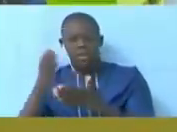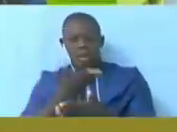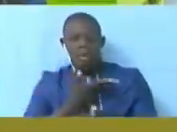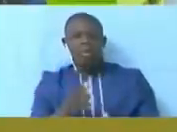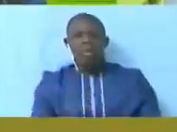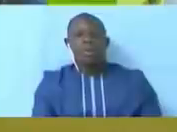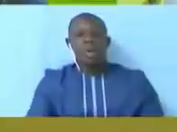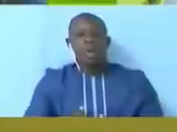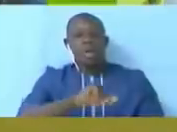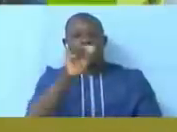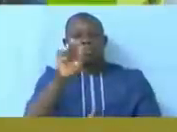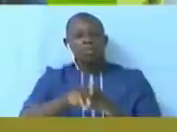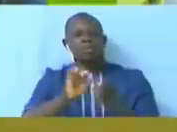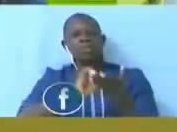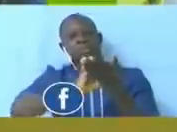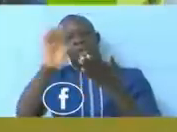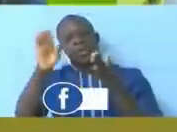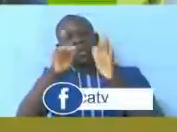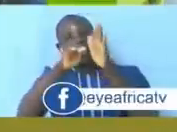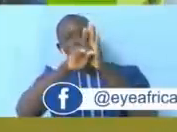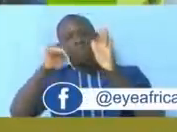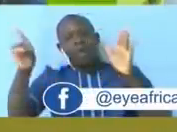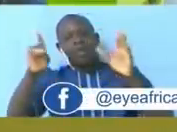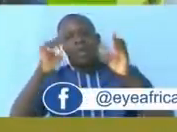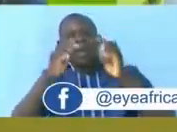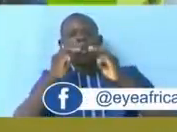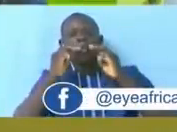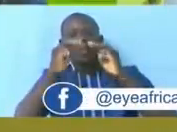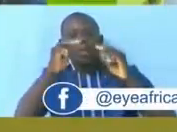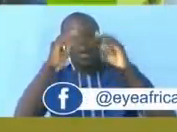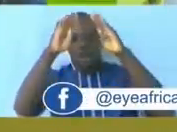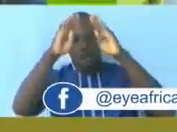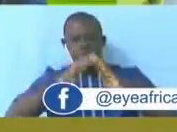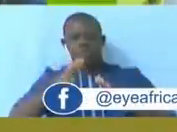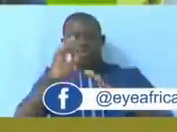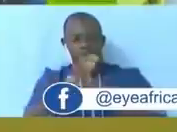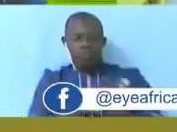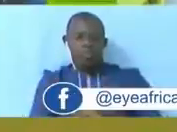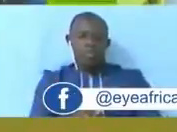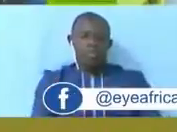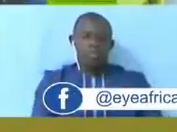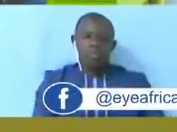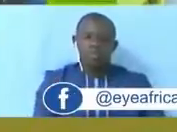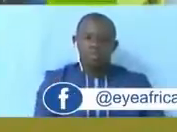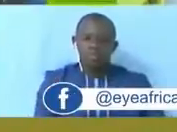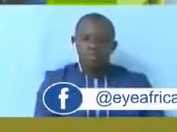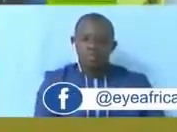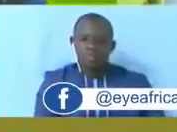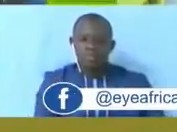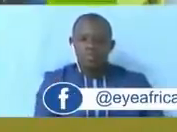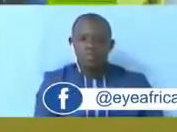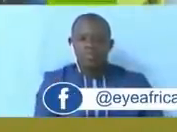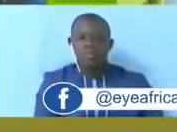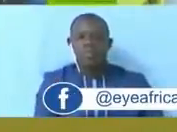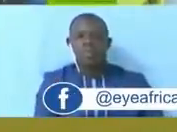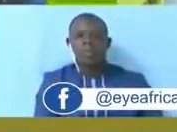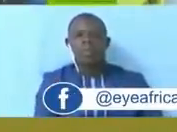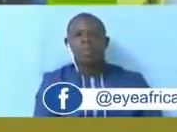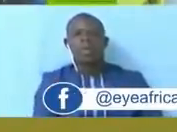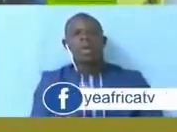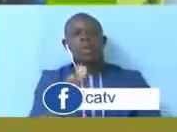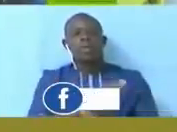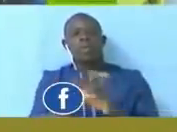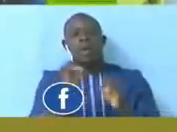blew it in the private media. And do not now come on in Janjan, Kibar Janjan Bunda Lomanako Mandramasakunda. It was the Independent that published